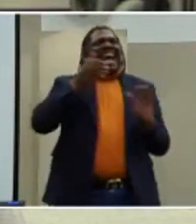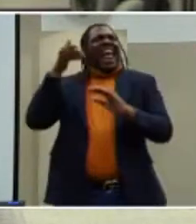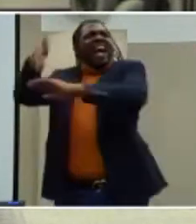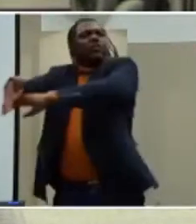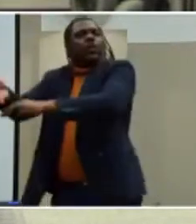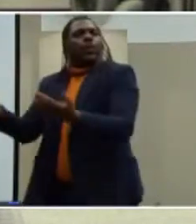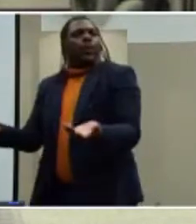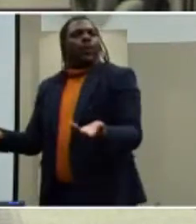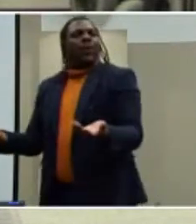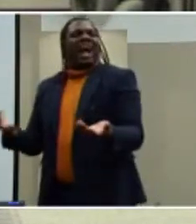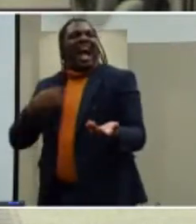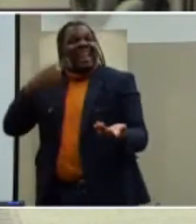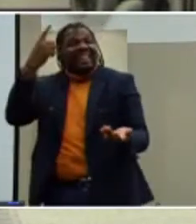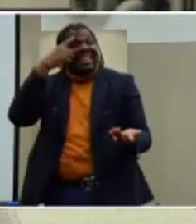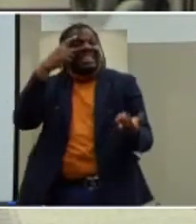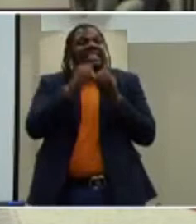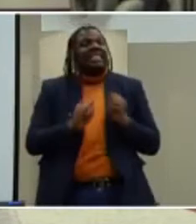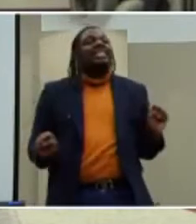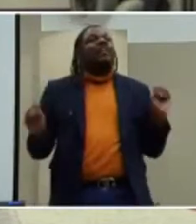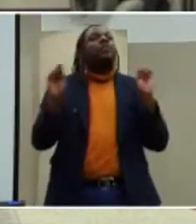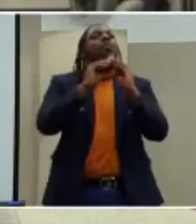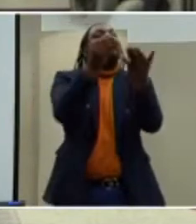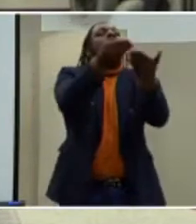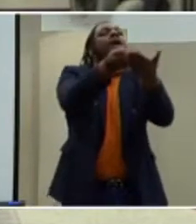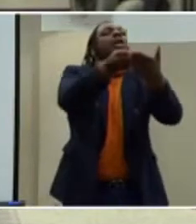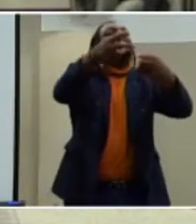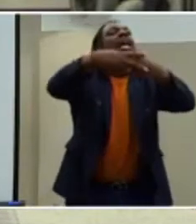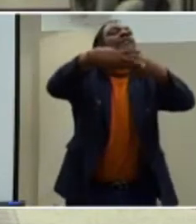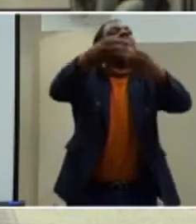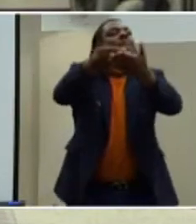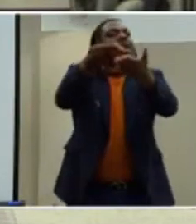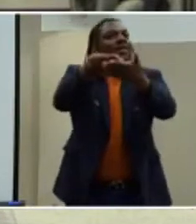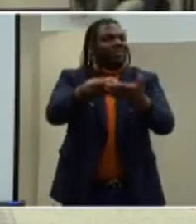fact, because I think you would save more money that way.